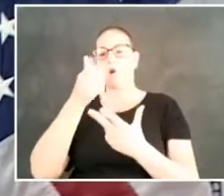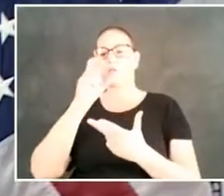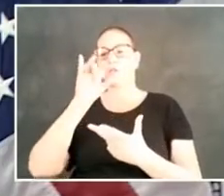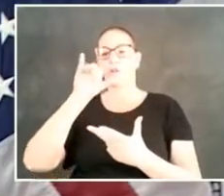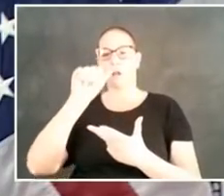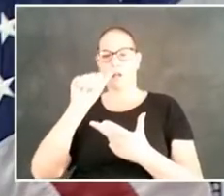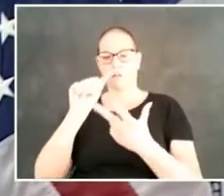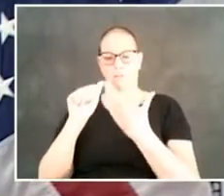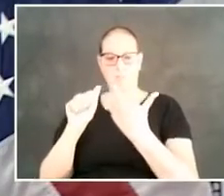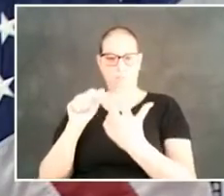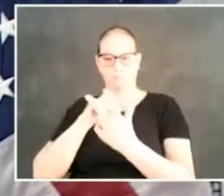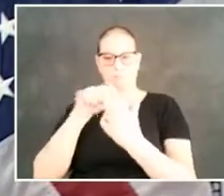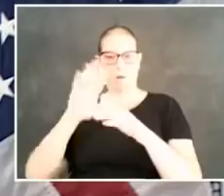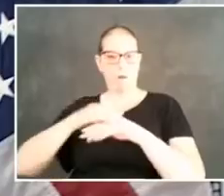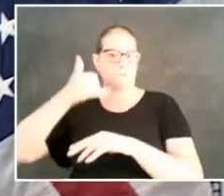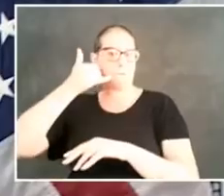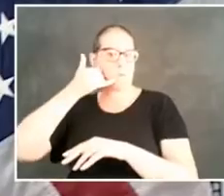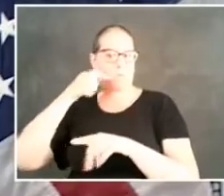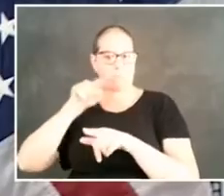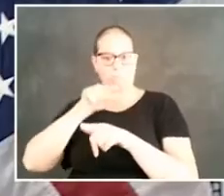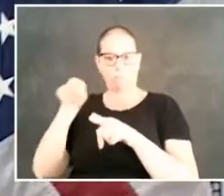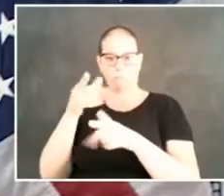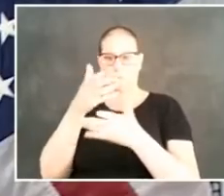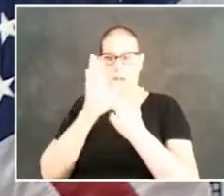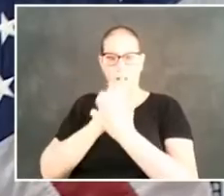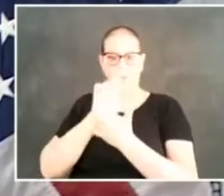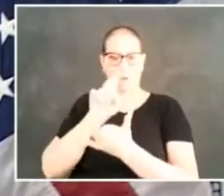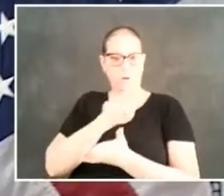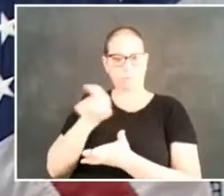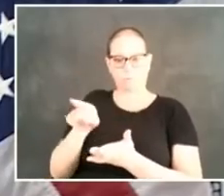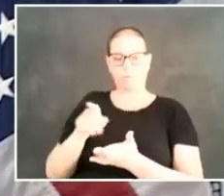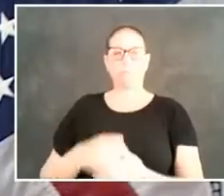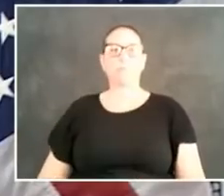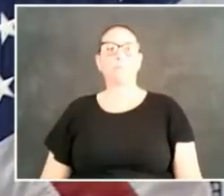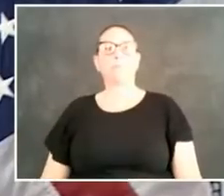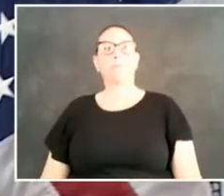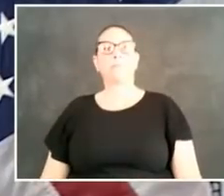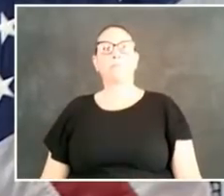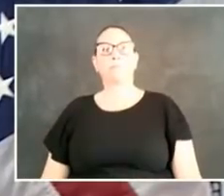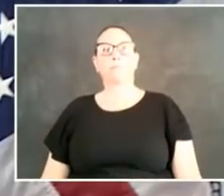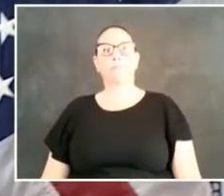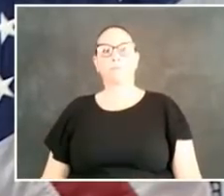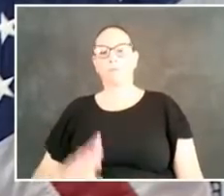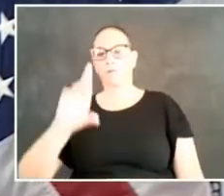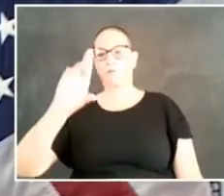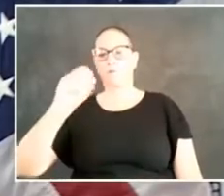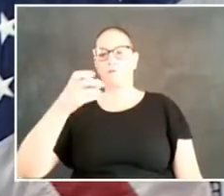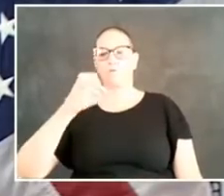Wins. Hi, good morning, Mayor. I'd like to ask about the